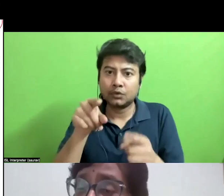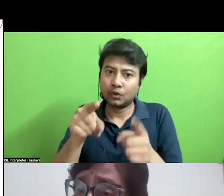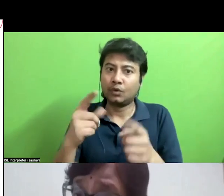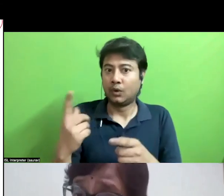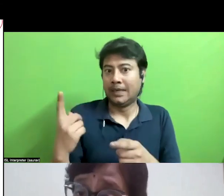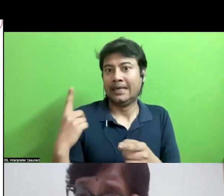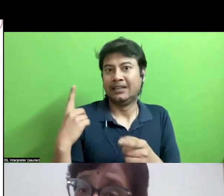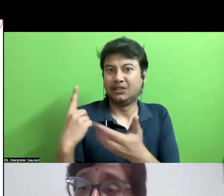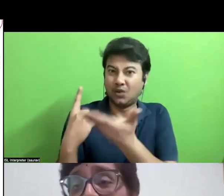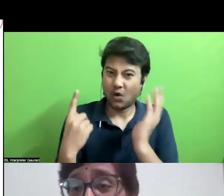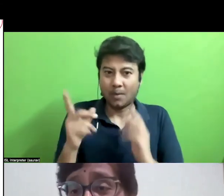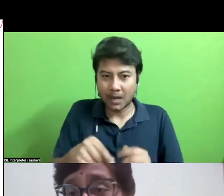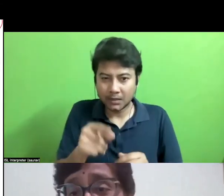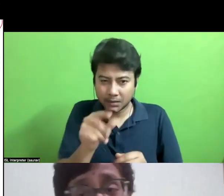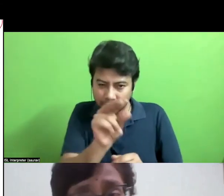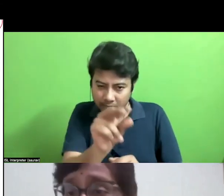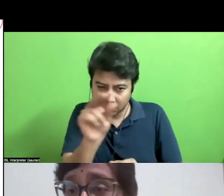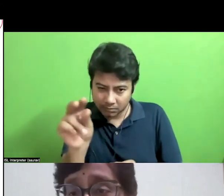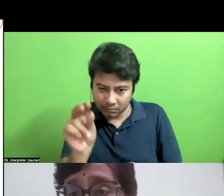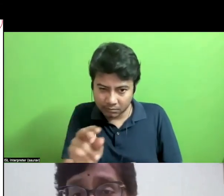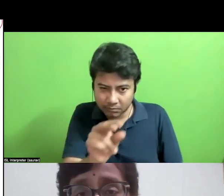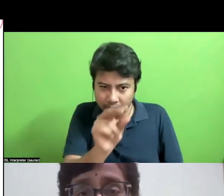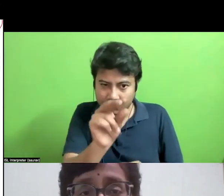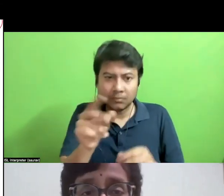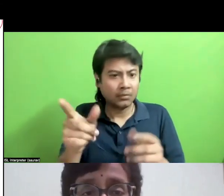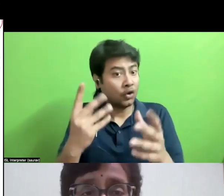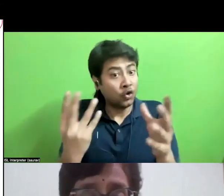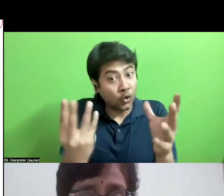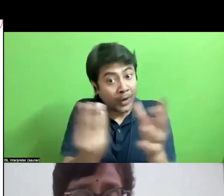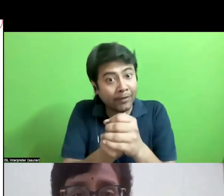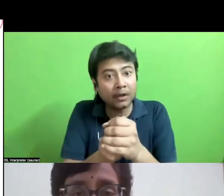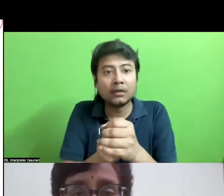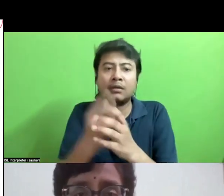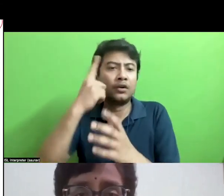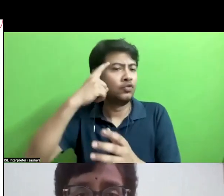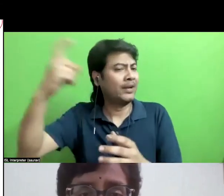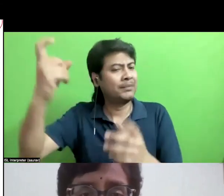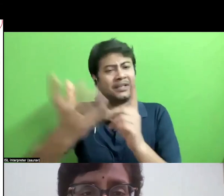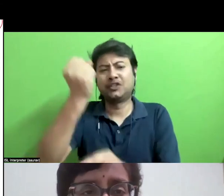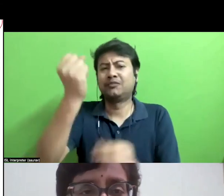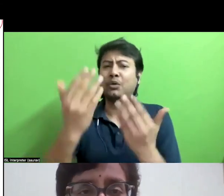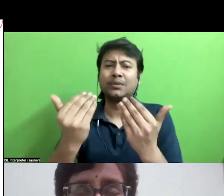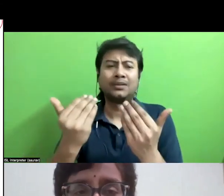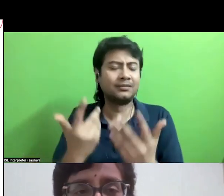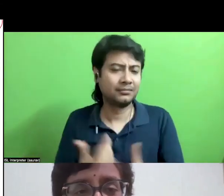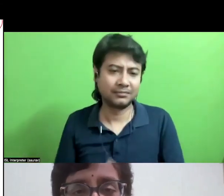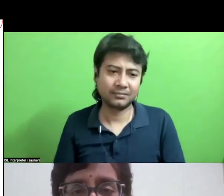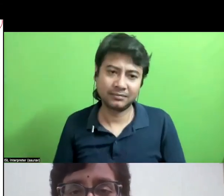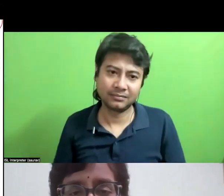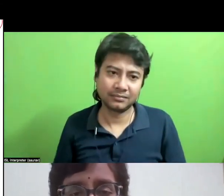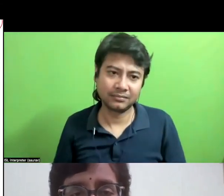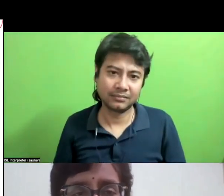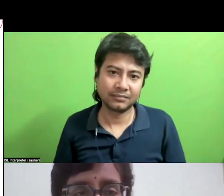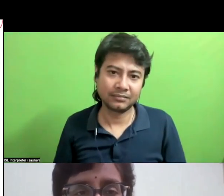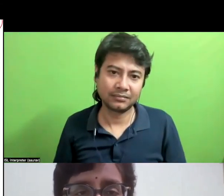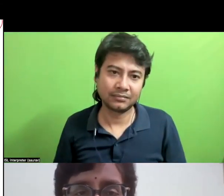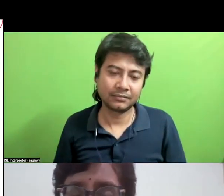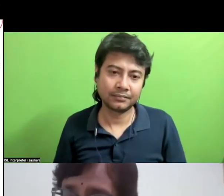together, your dream should come true. No two ways about it. So with this, what I'll do is I think,